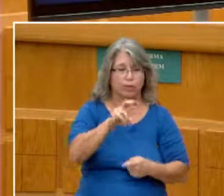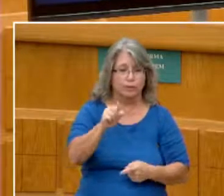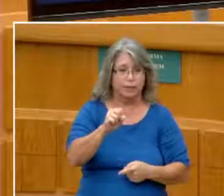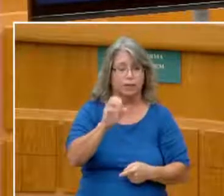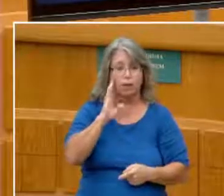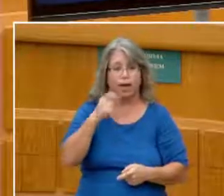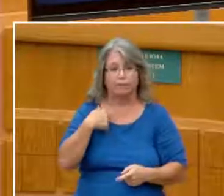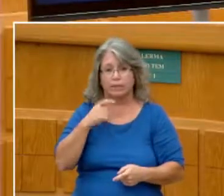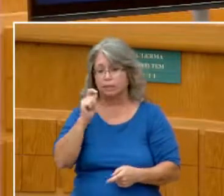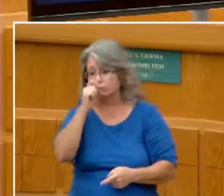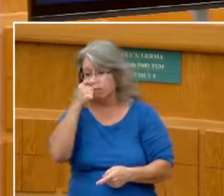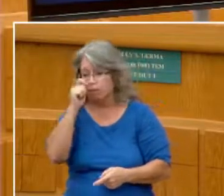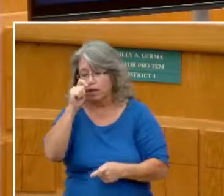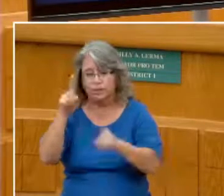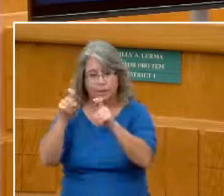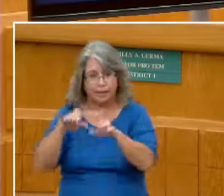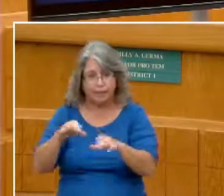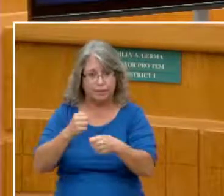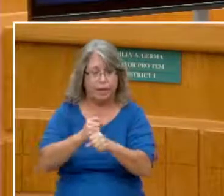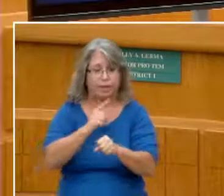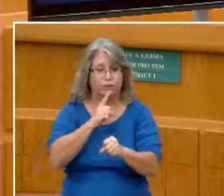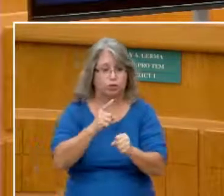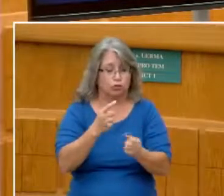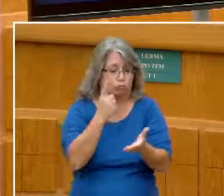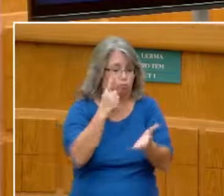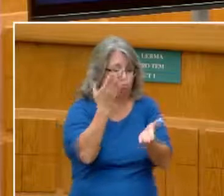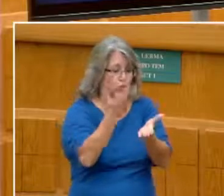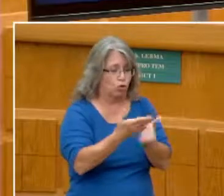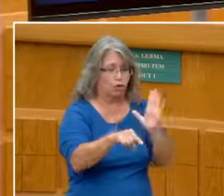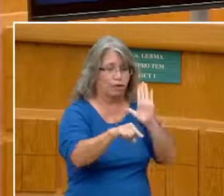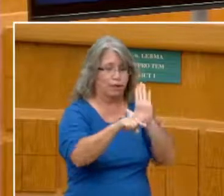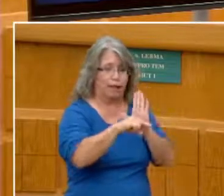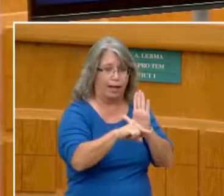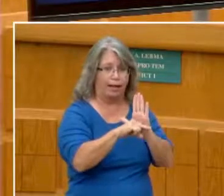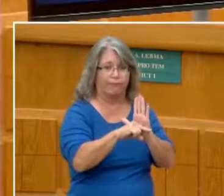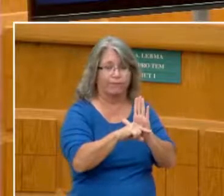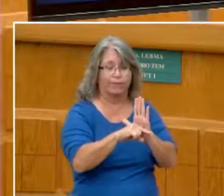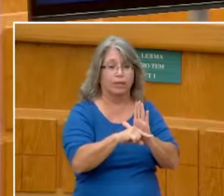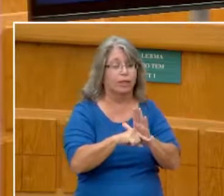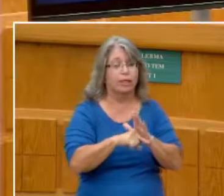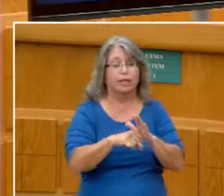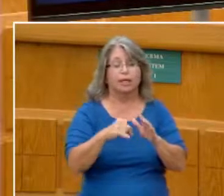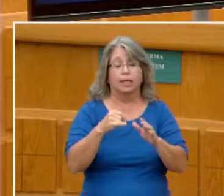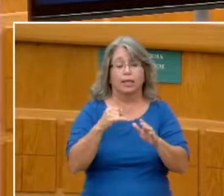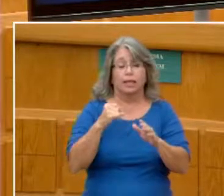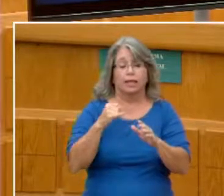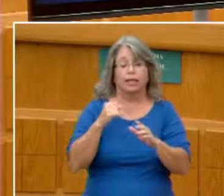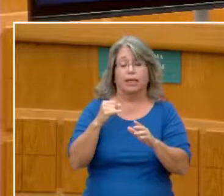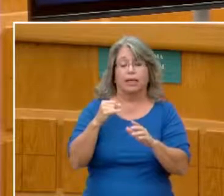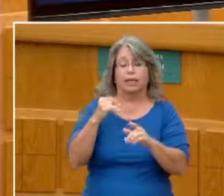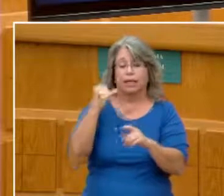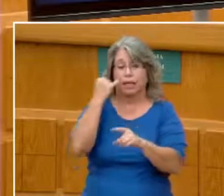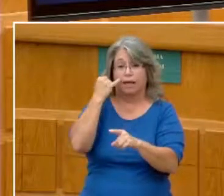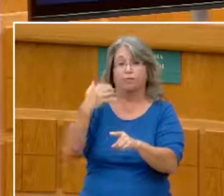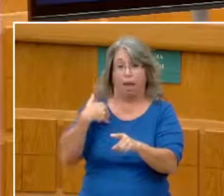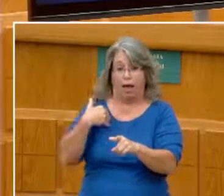gonna have to get tested to make sure you're negative before traveling back. And if you're not vaccinated, you have 1 day to get tested before you can travel back into